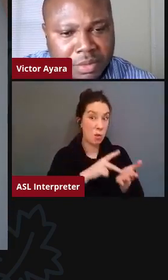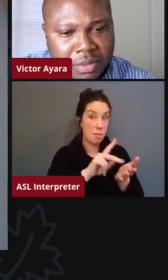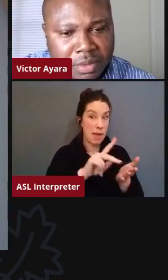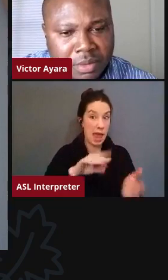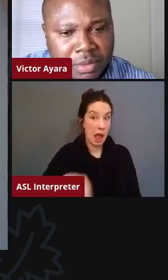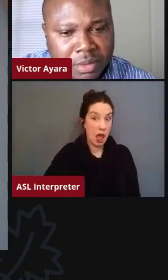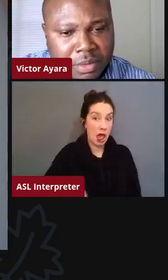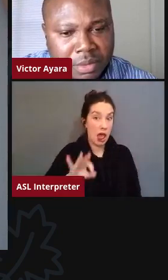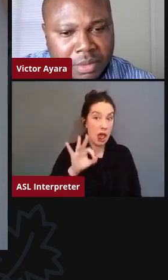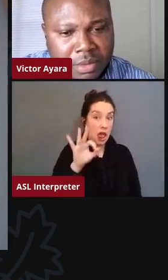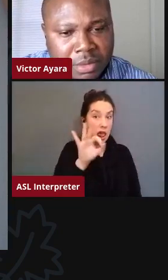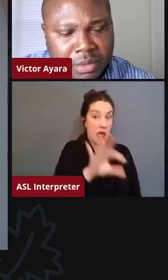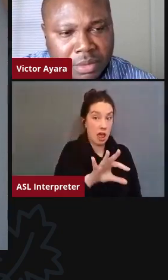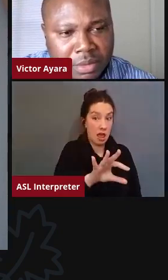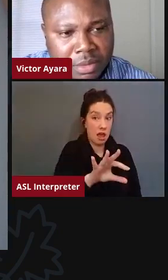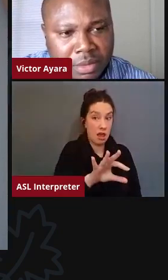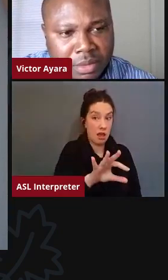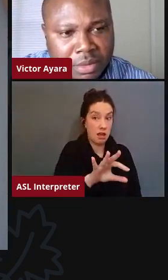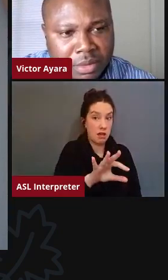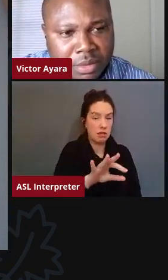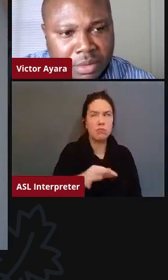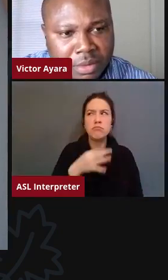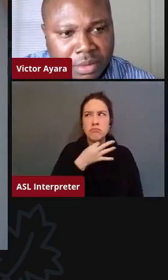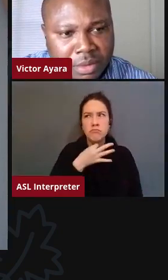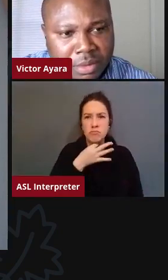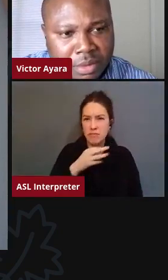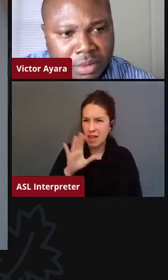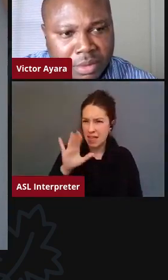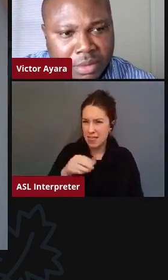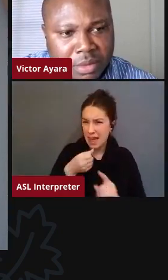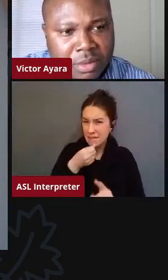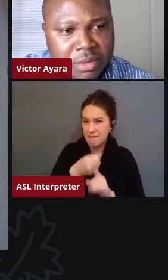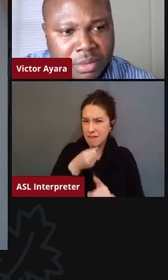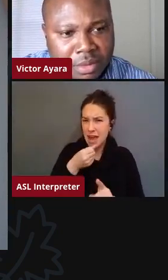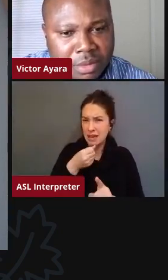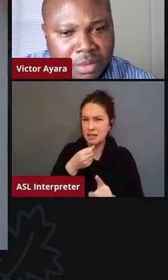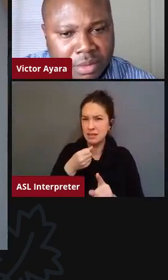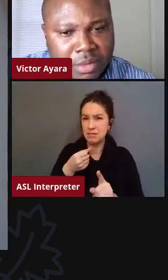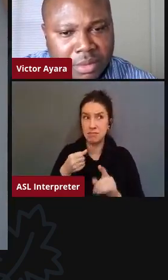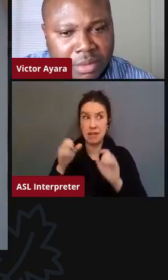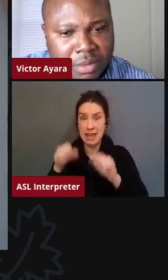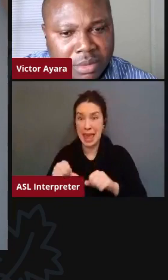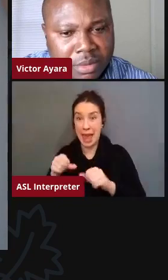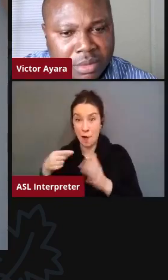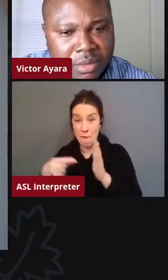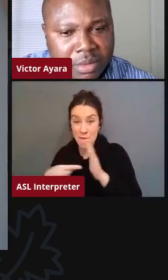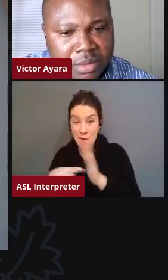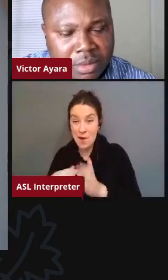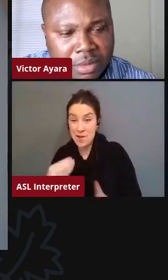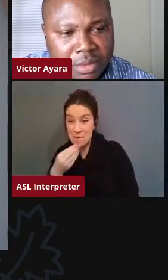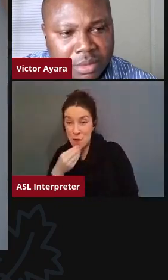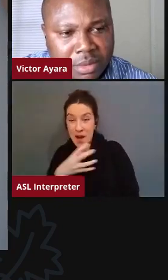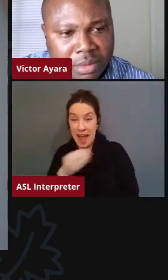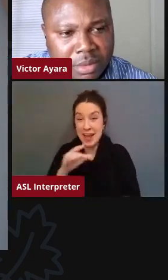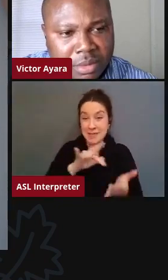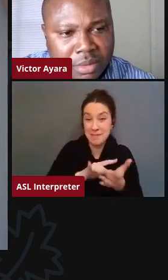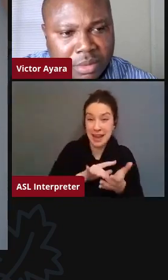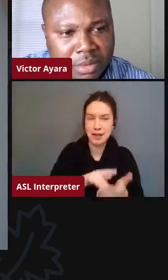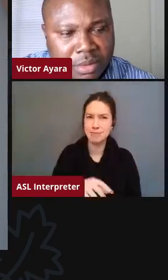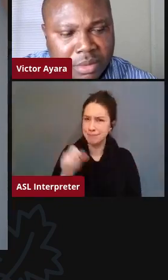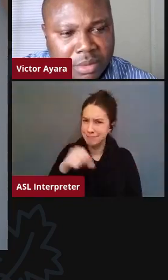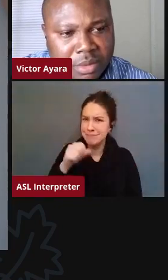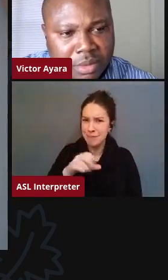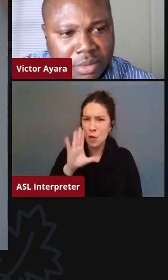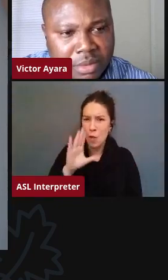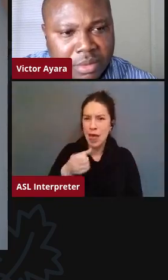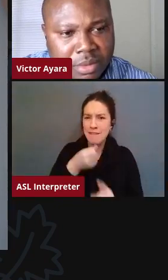does that also affect the ability for you to take that with food? Yes, it does. But right, that information is not known